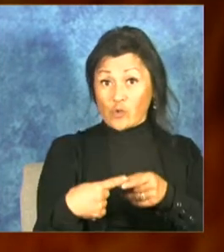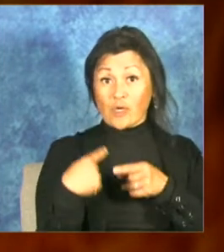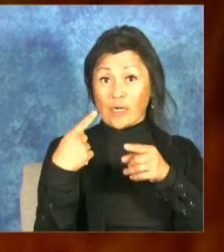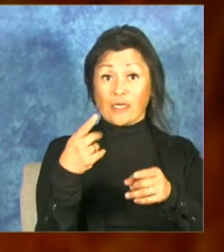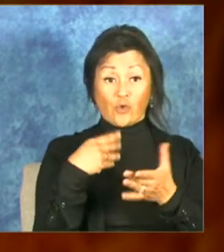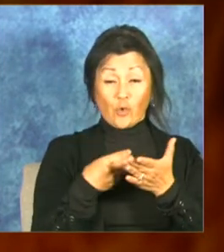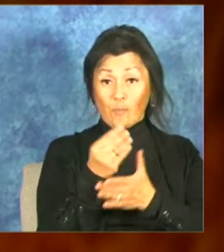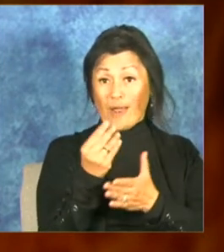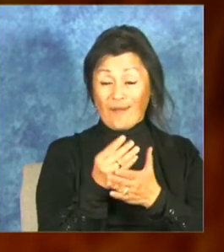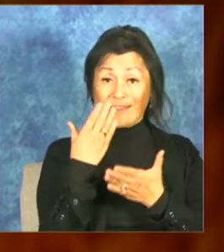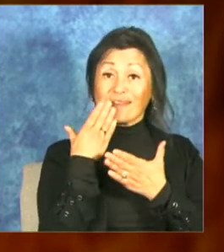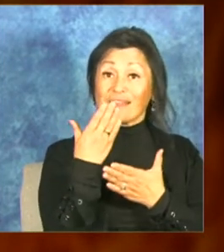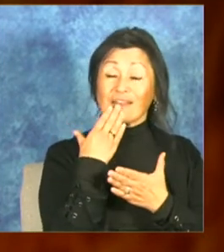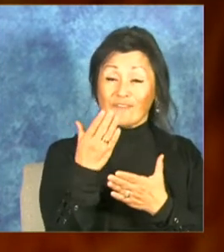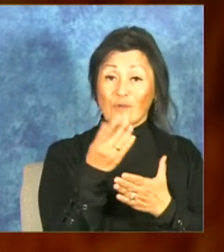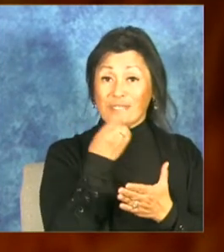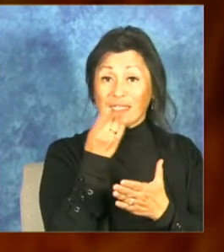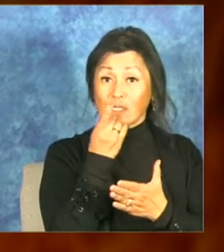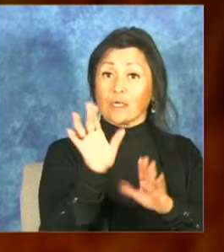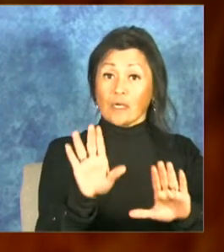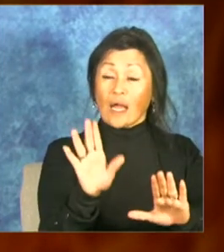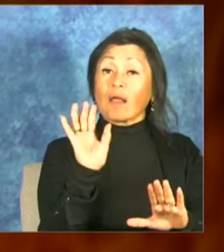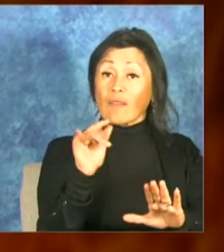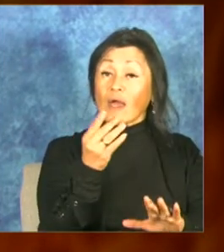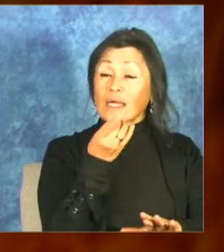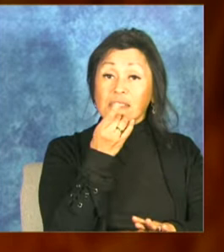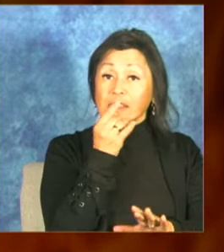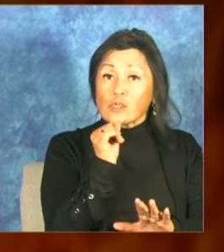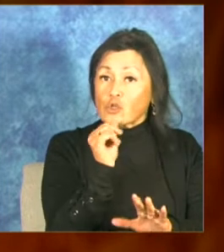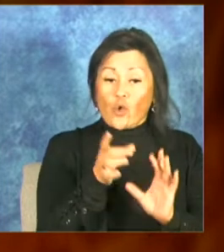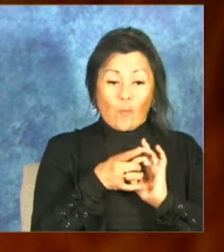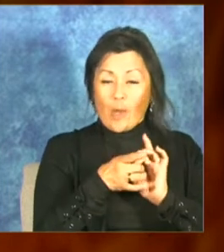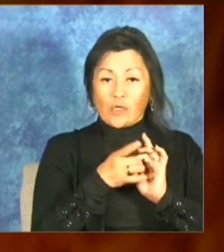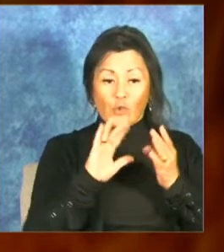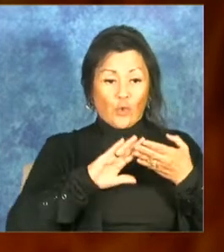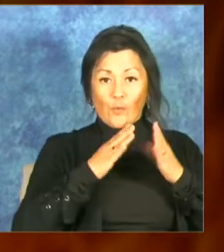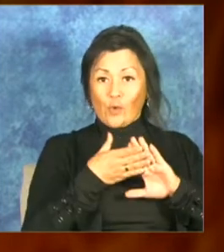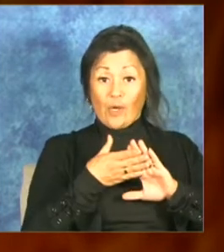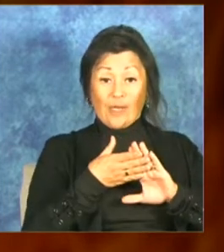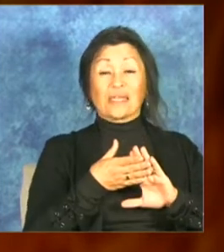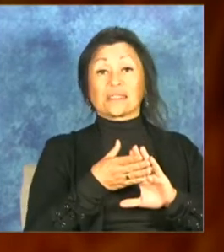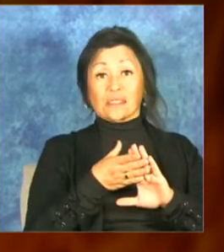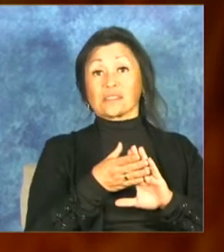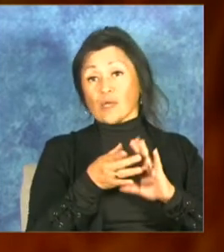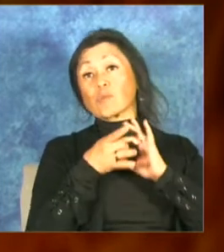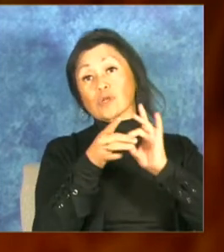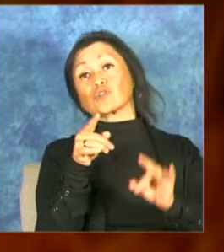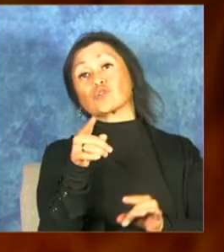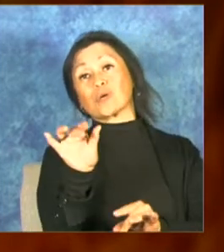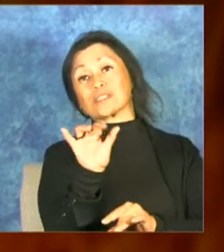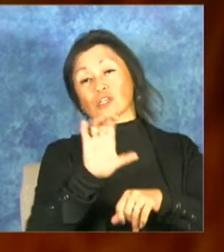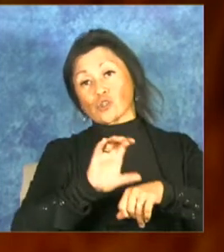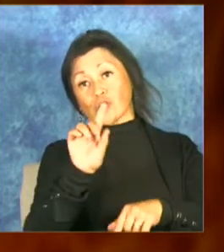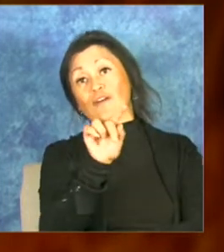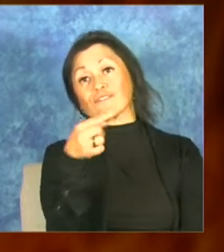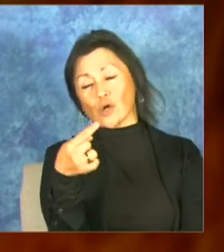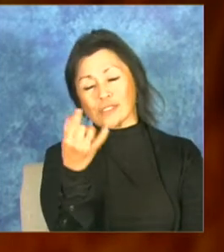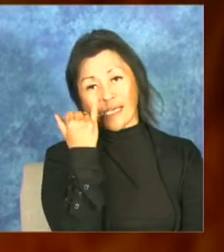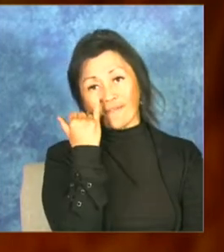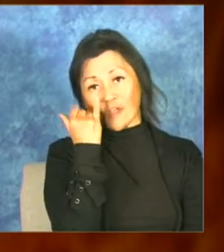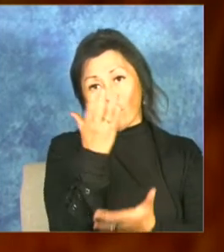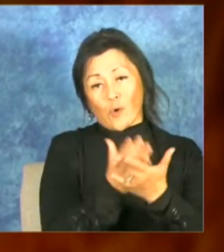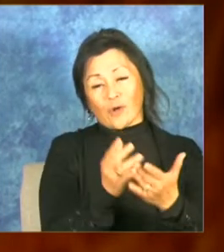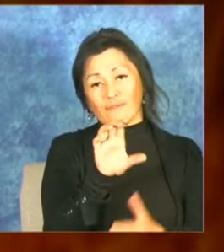struggling to even buy a Thanksgiving meal this year, these meals don't just belong to the community. They belong to you as a church first. So if you are